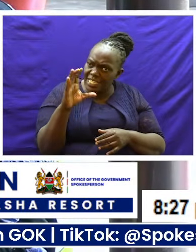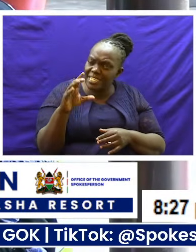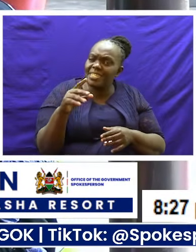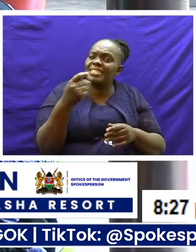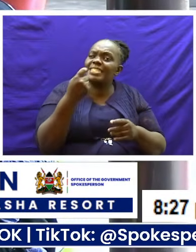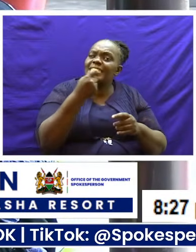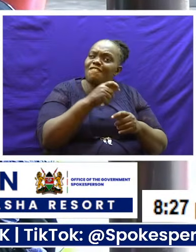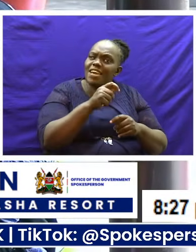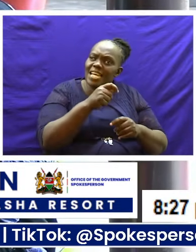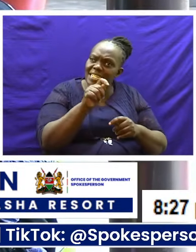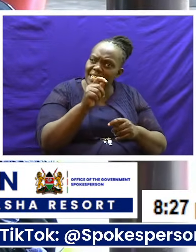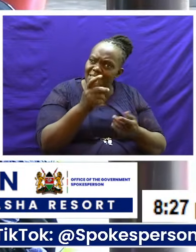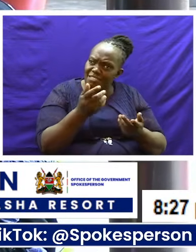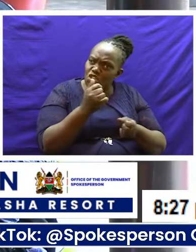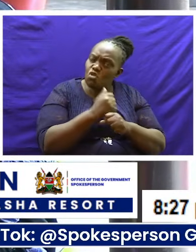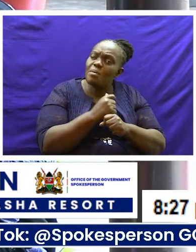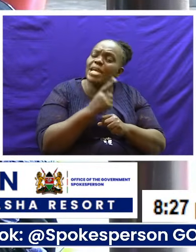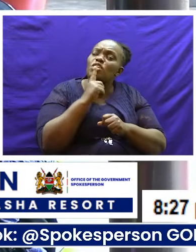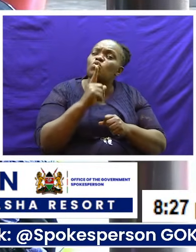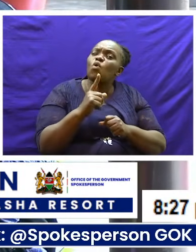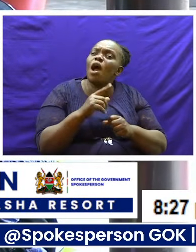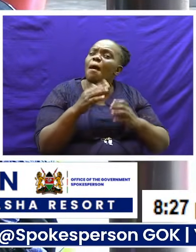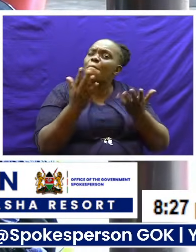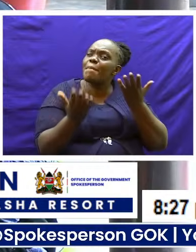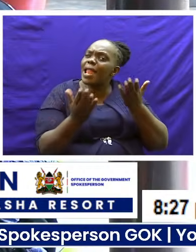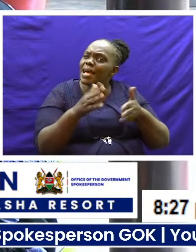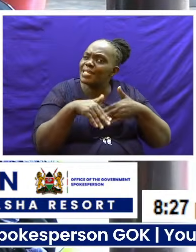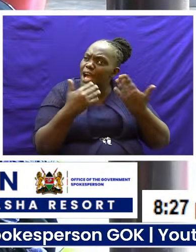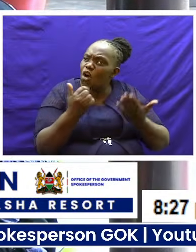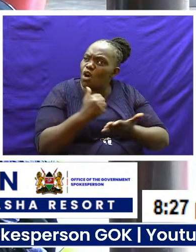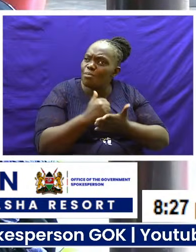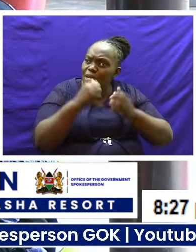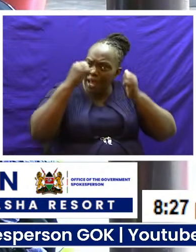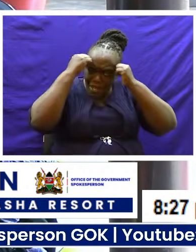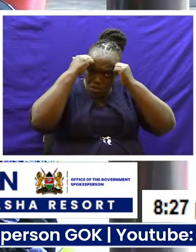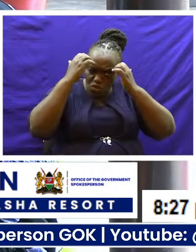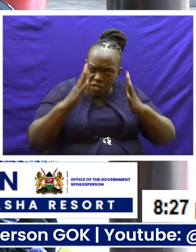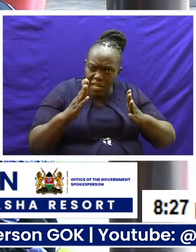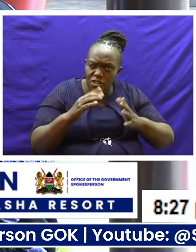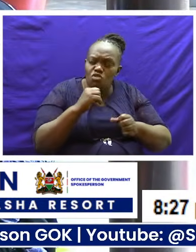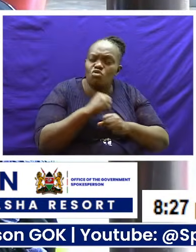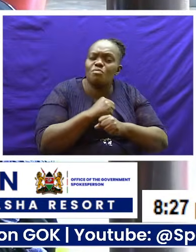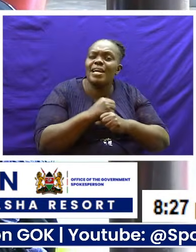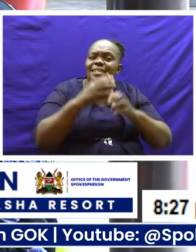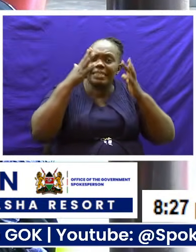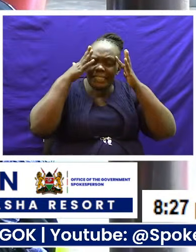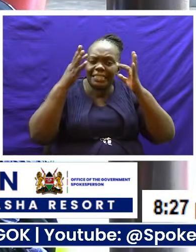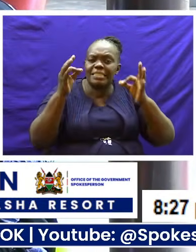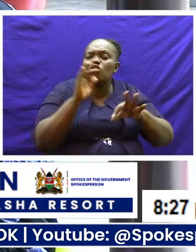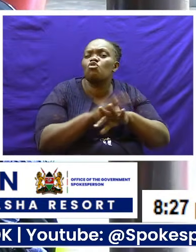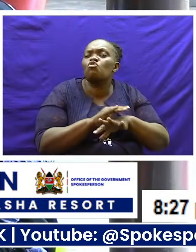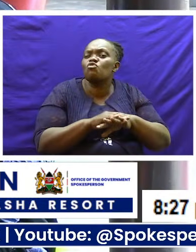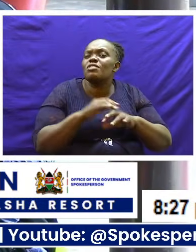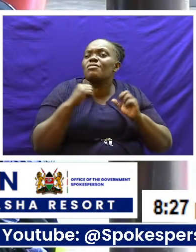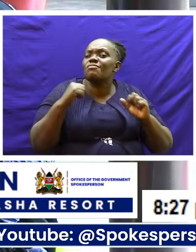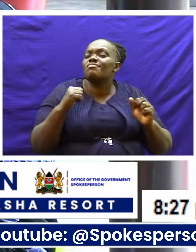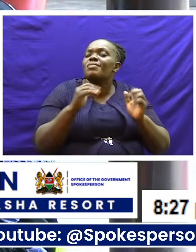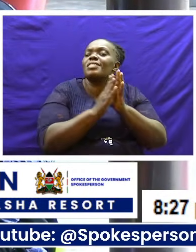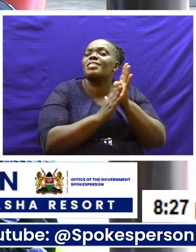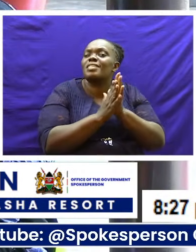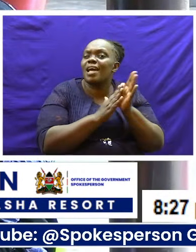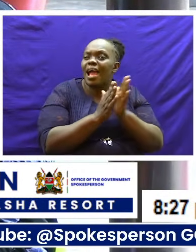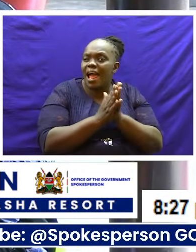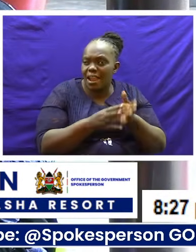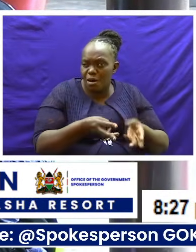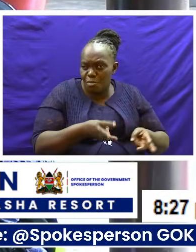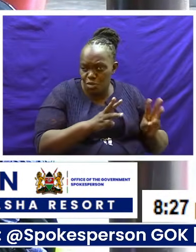TVET. How do you ensure that you balance that out and also helping learners to make informed choices that align with their strengths, interests, and emerging